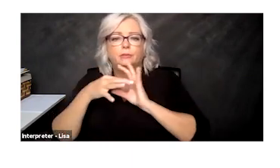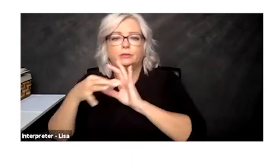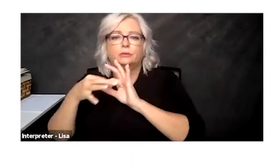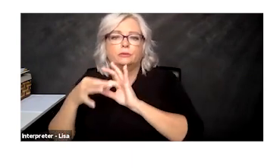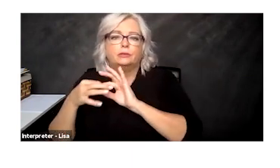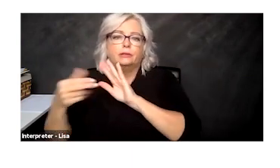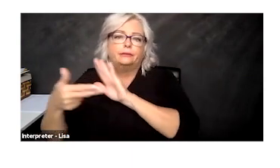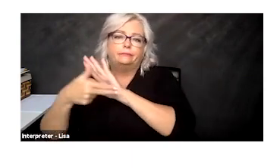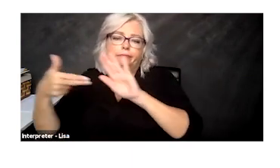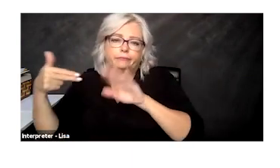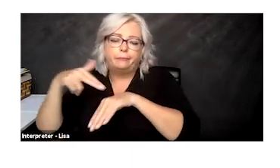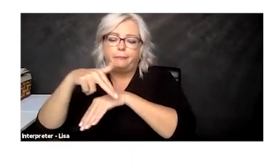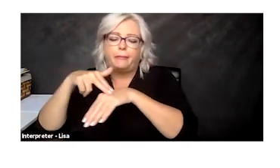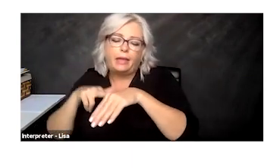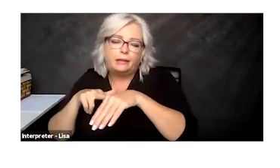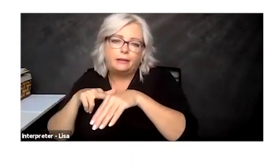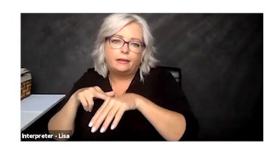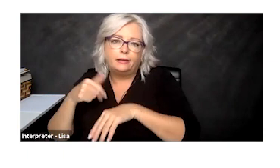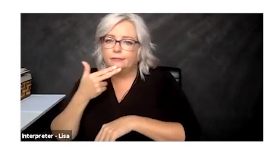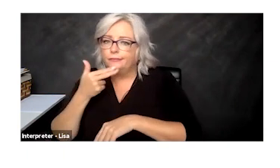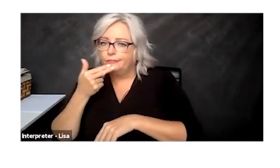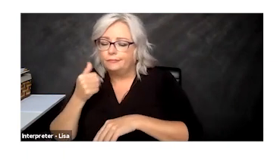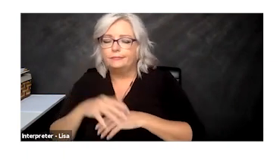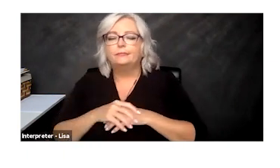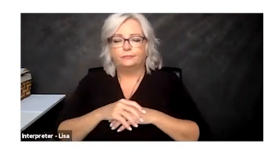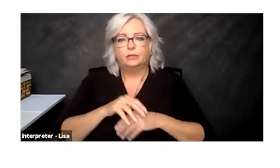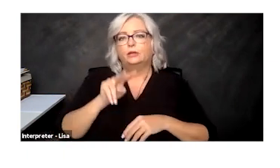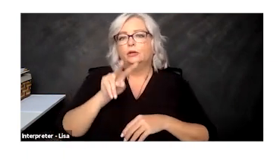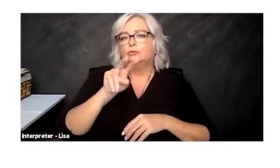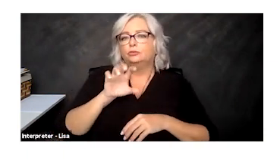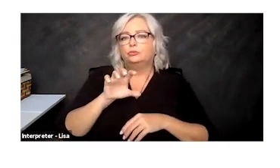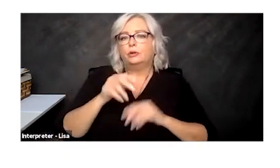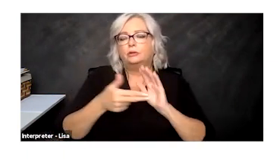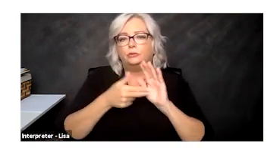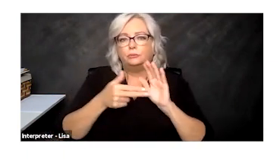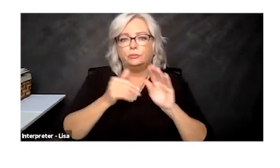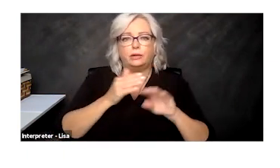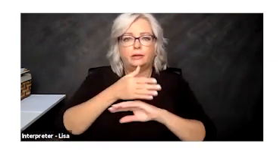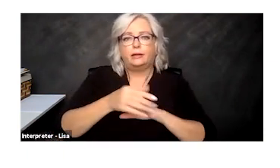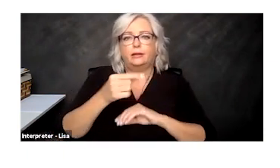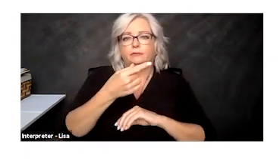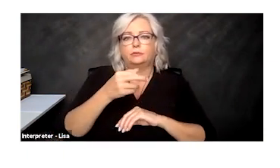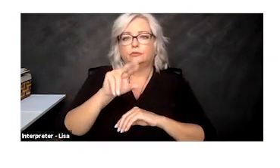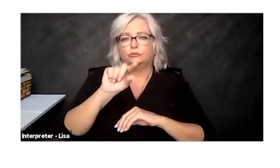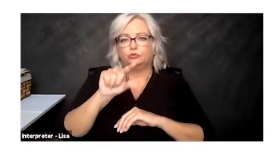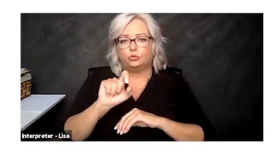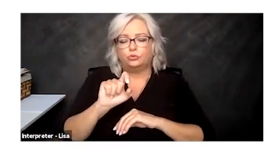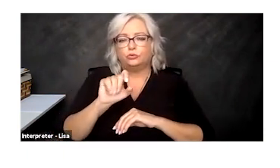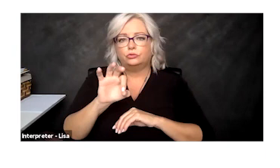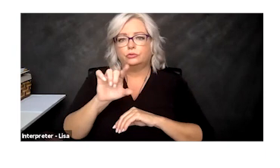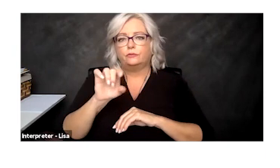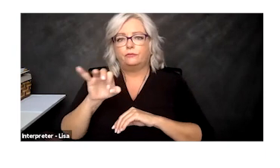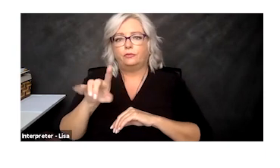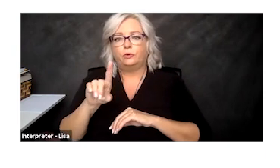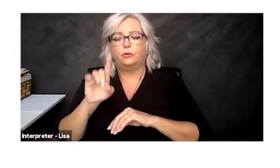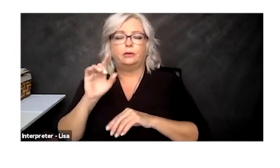brands. There was an article that I read that listed 200 brands after the George Floyd murder, and all the ways that they were trying